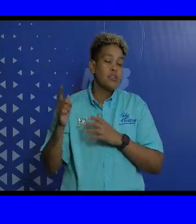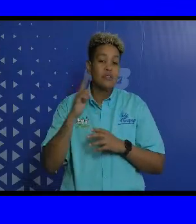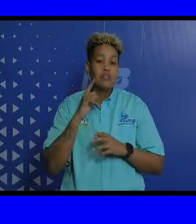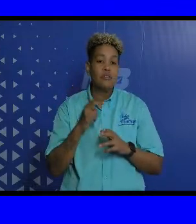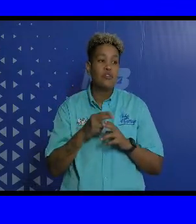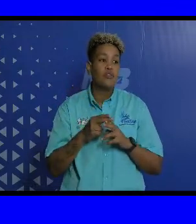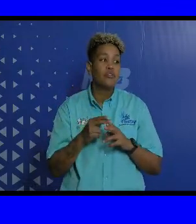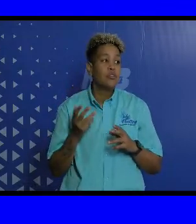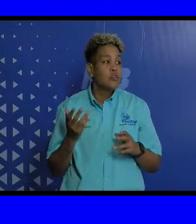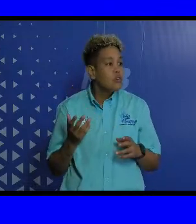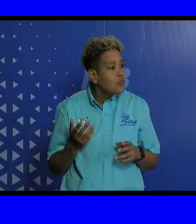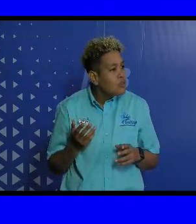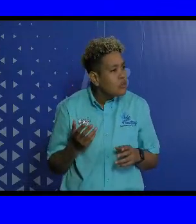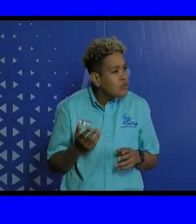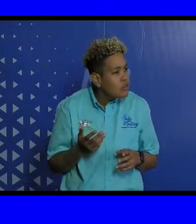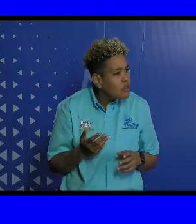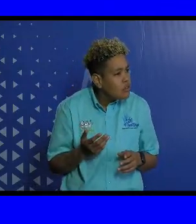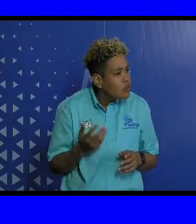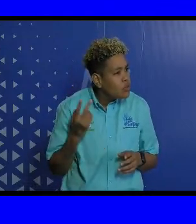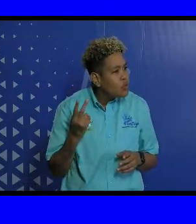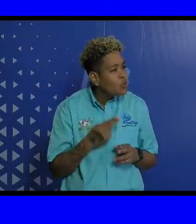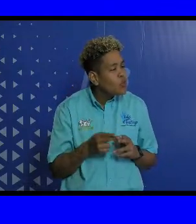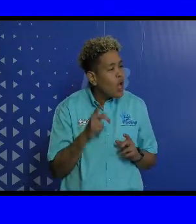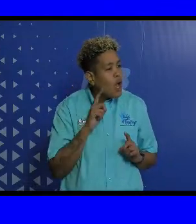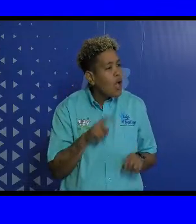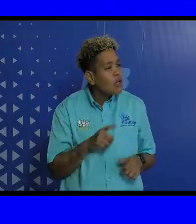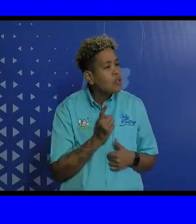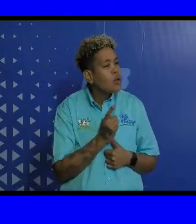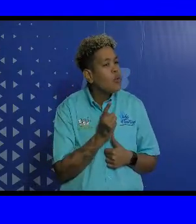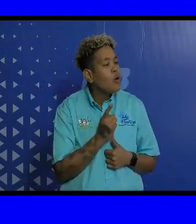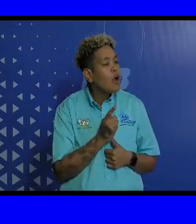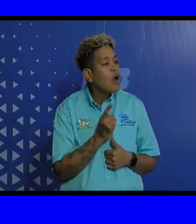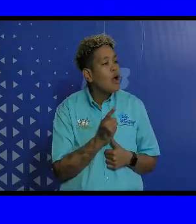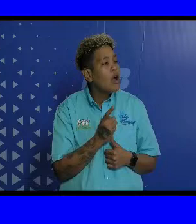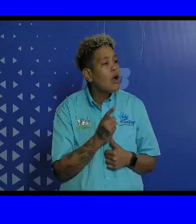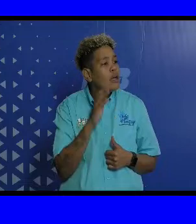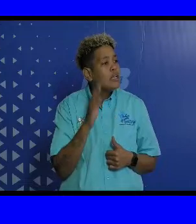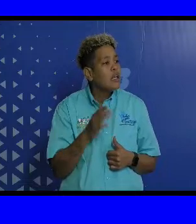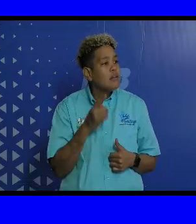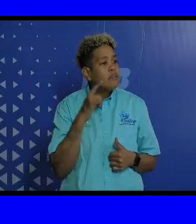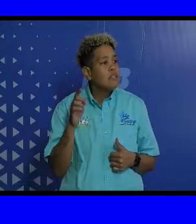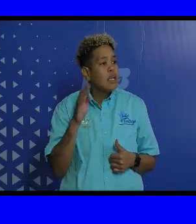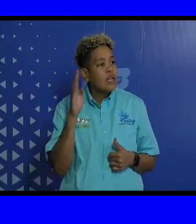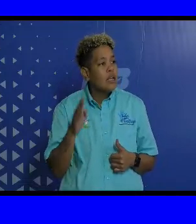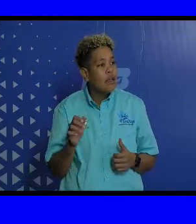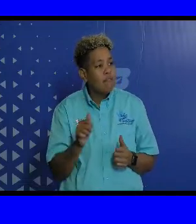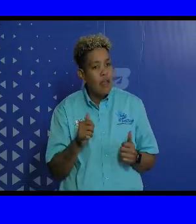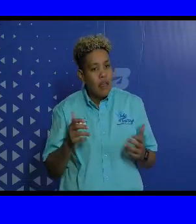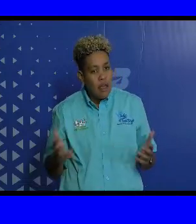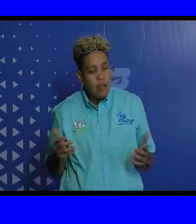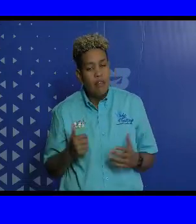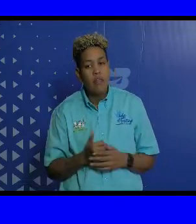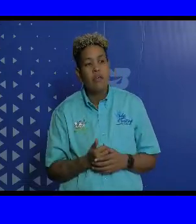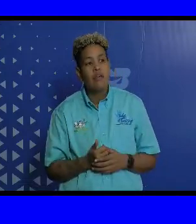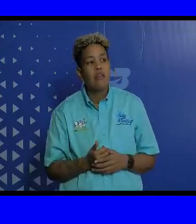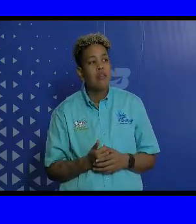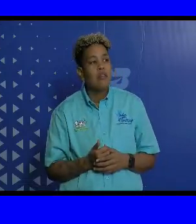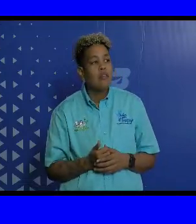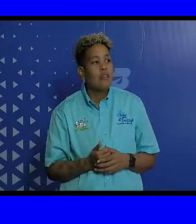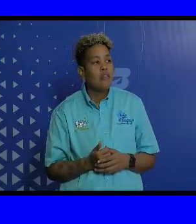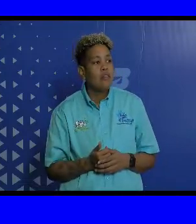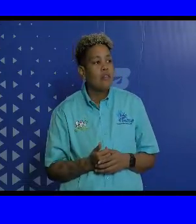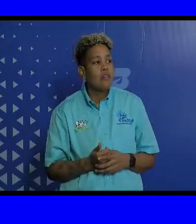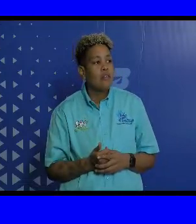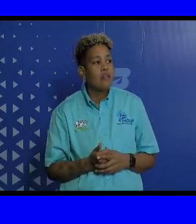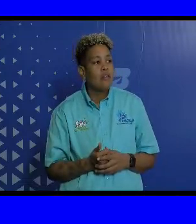answer would probably, two short answers. One is never say never on anything. That would be,